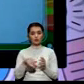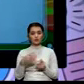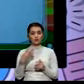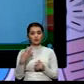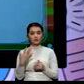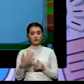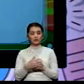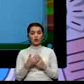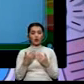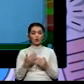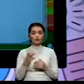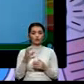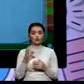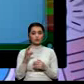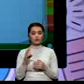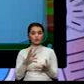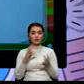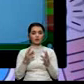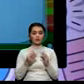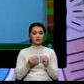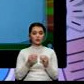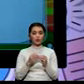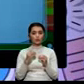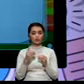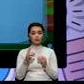6045. Ushbu sonlar yig'indisi esa